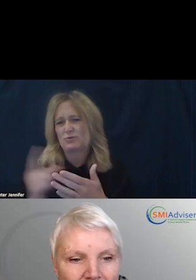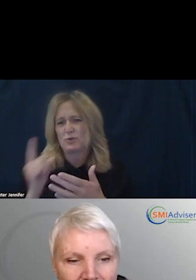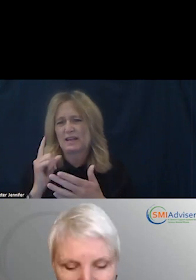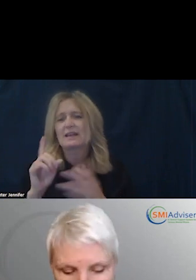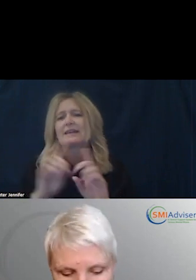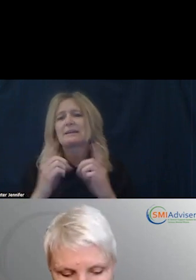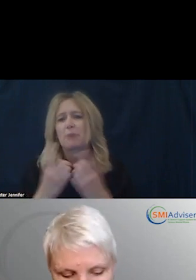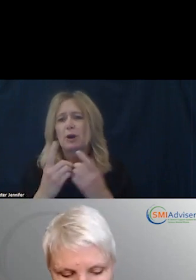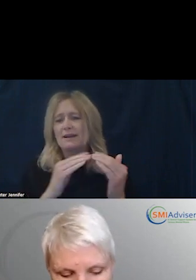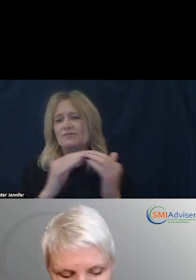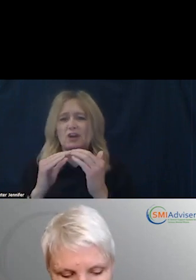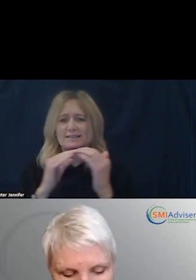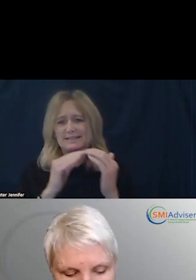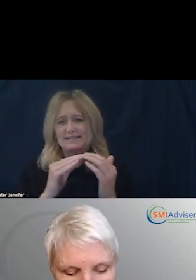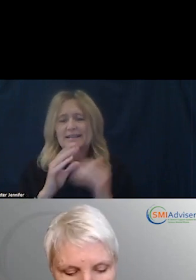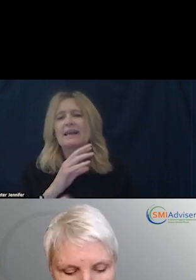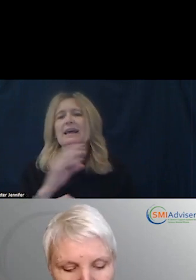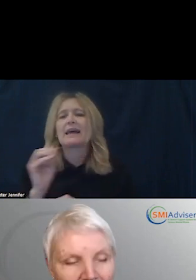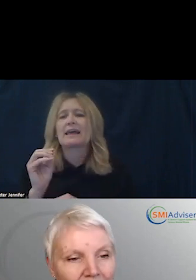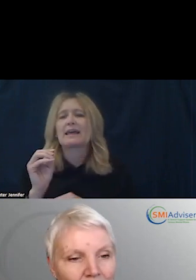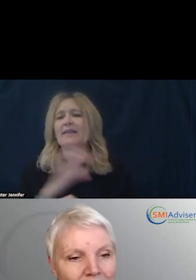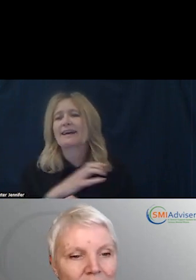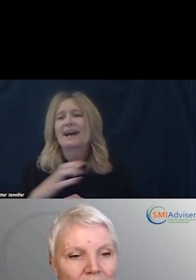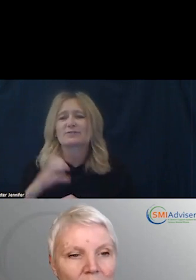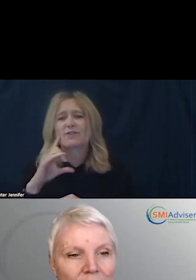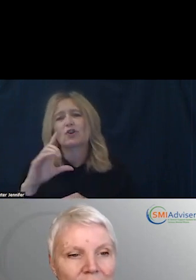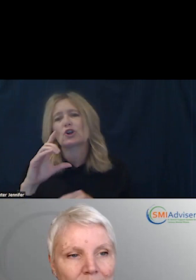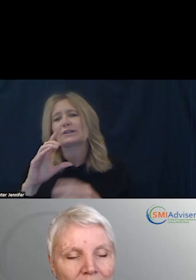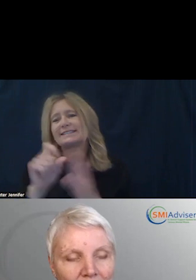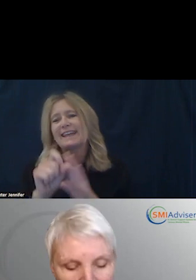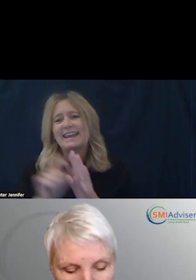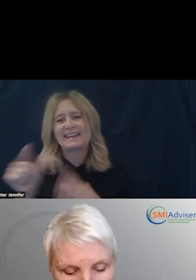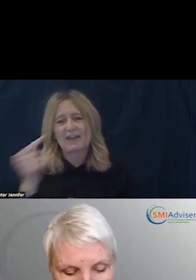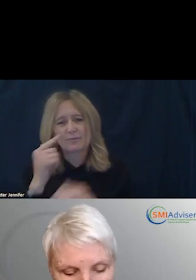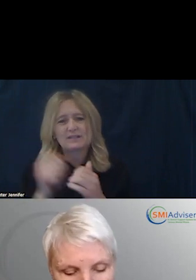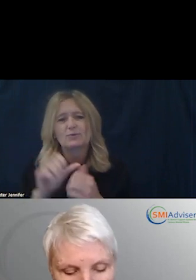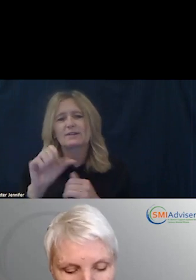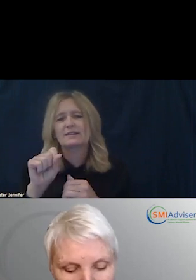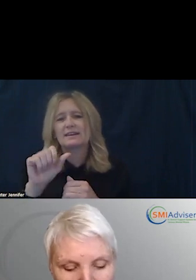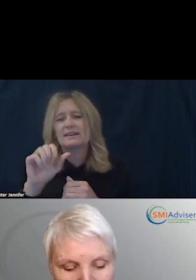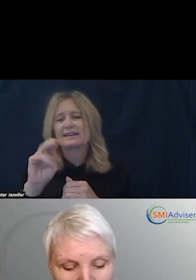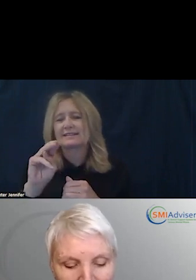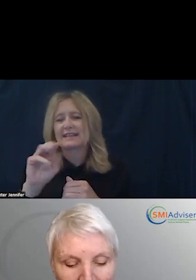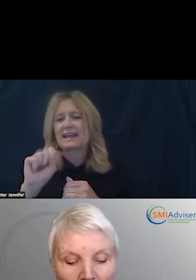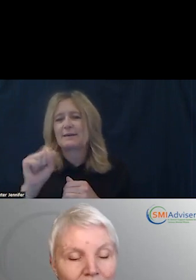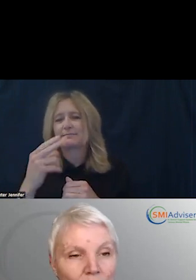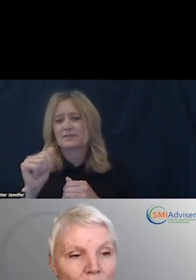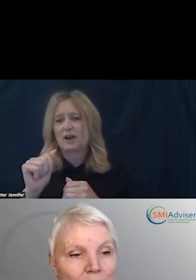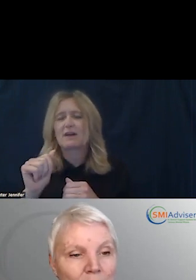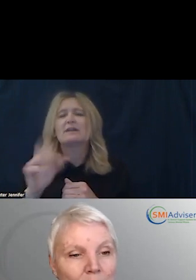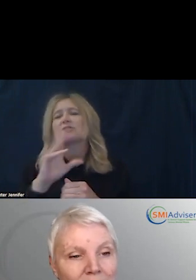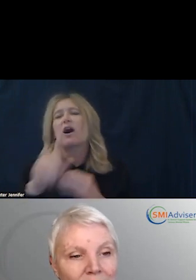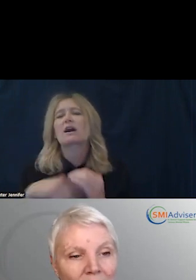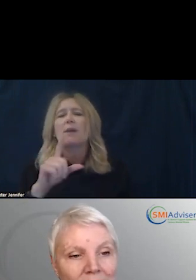of Justice and the Council for State Governments, along with SAMHSA, to really talk about the law